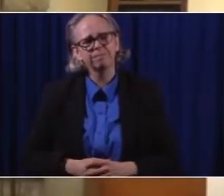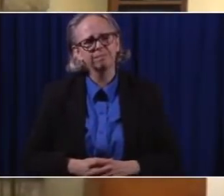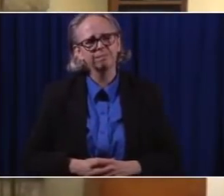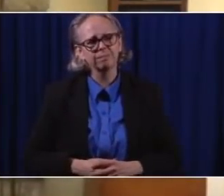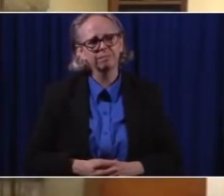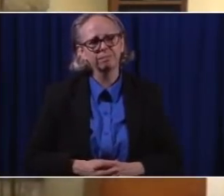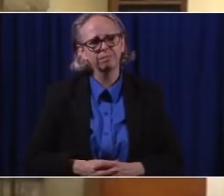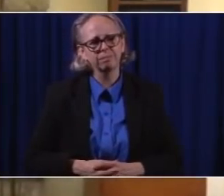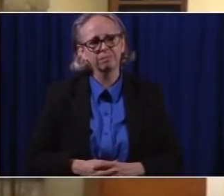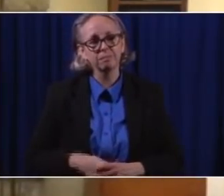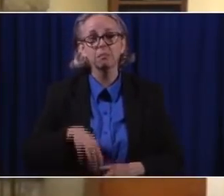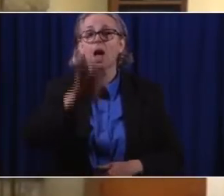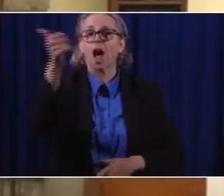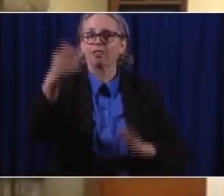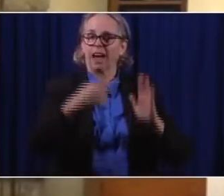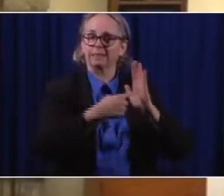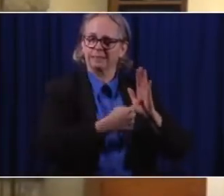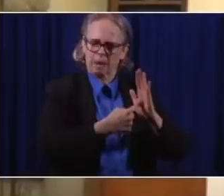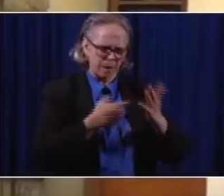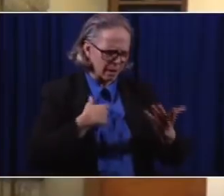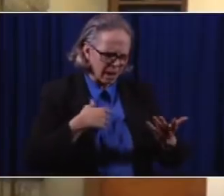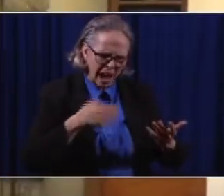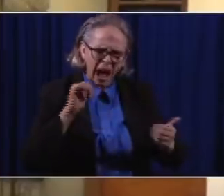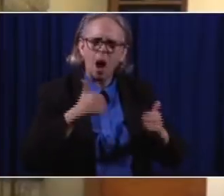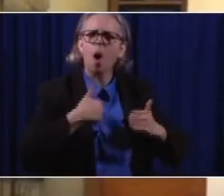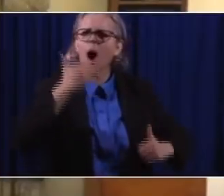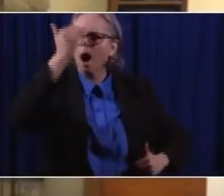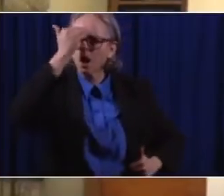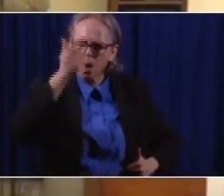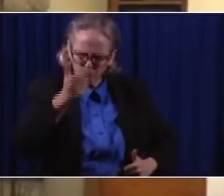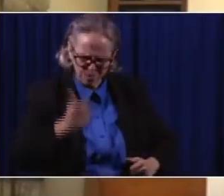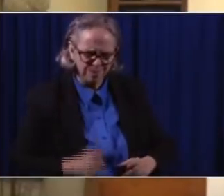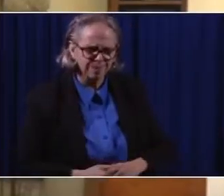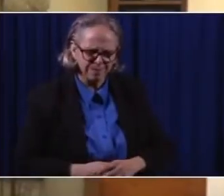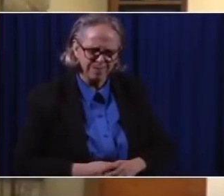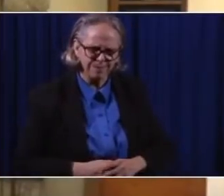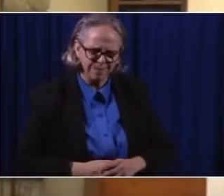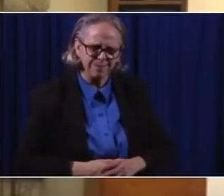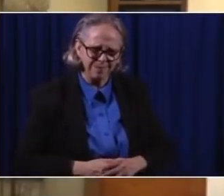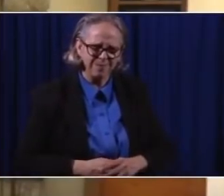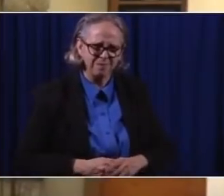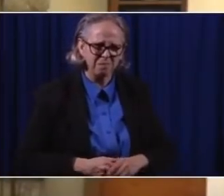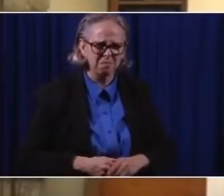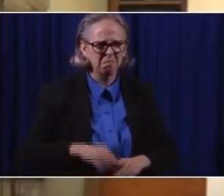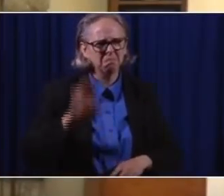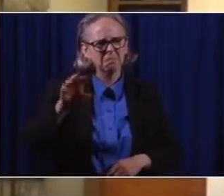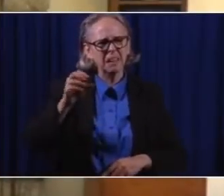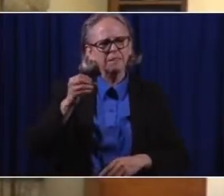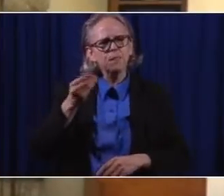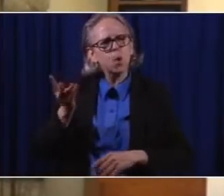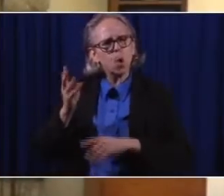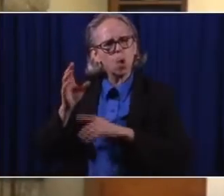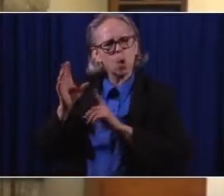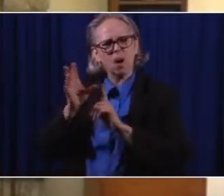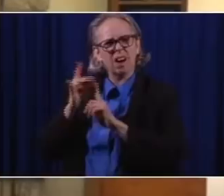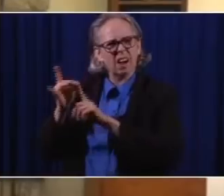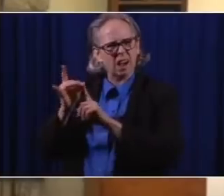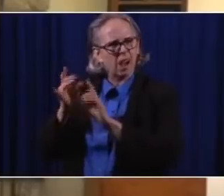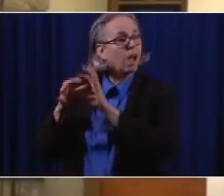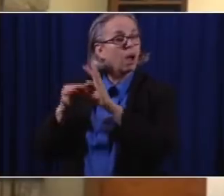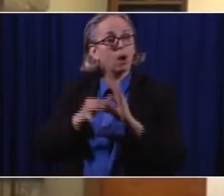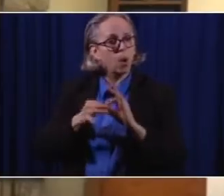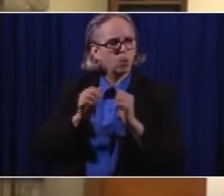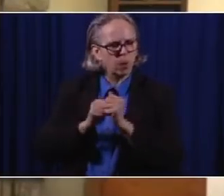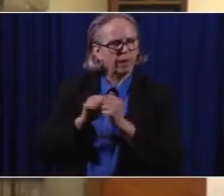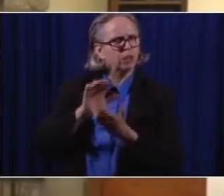example, while there are cases associated with schools, when I talk to superintendents and when